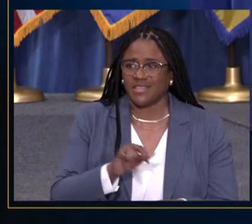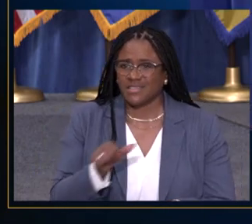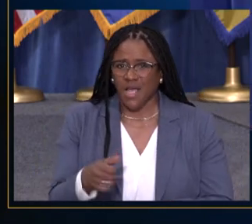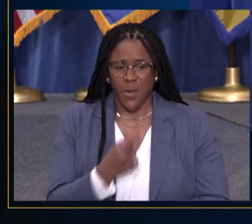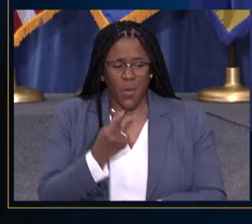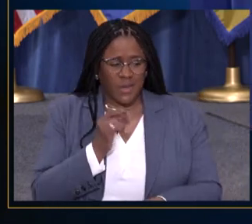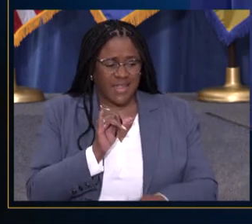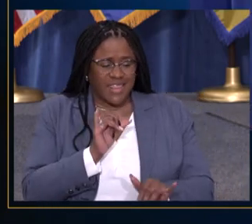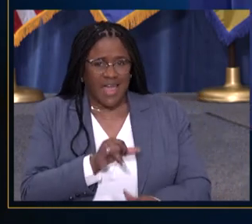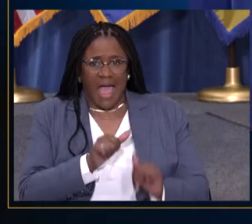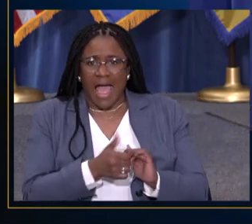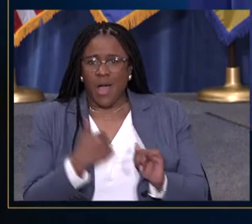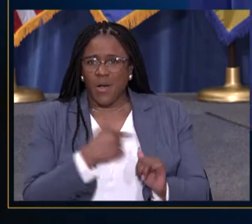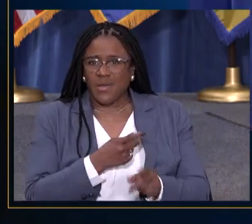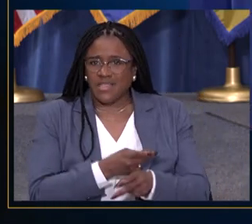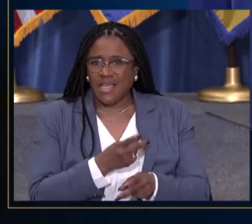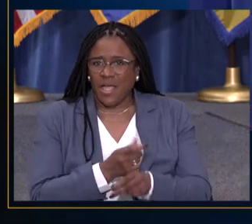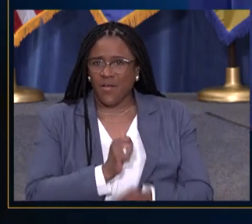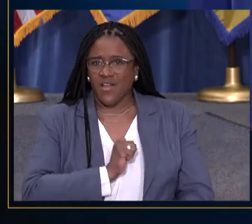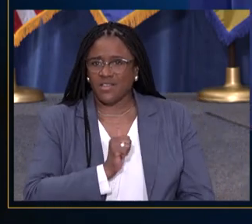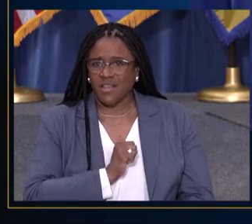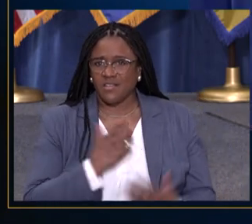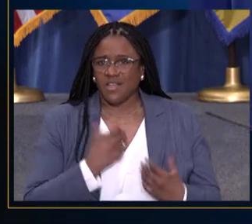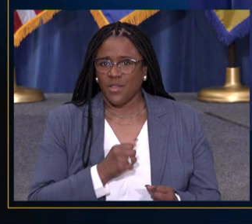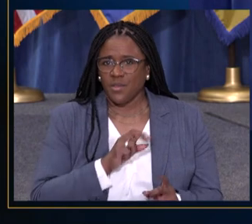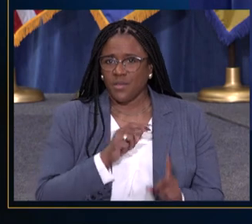of how are we taking care of ourselves from a health